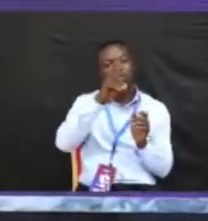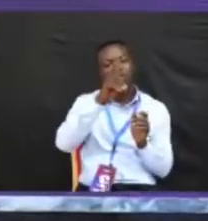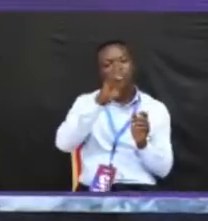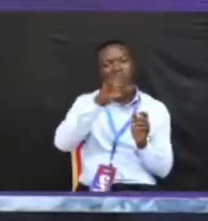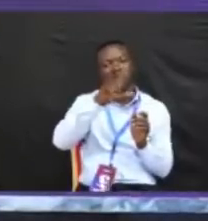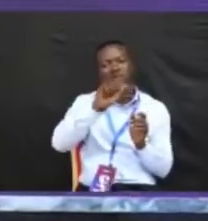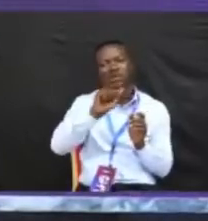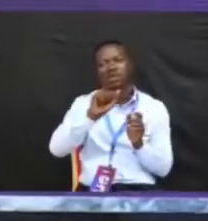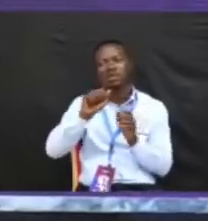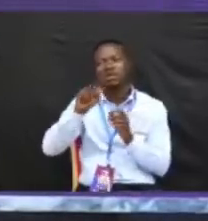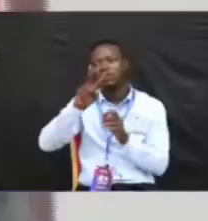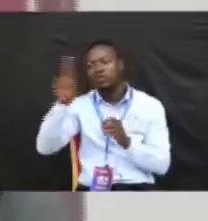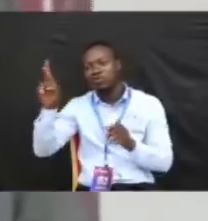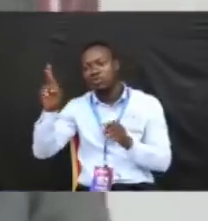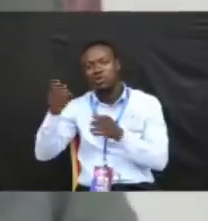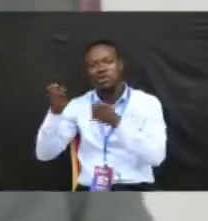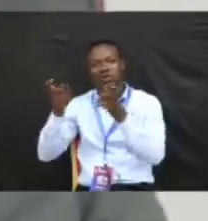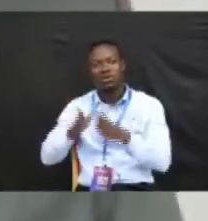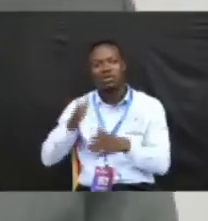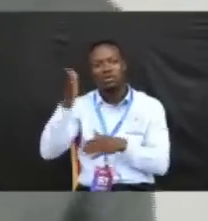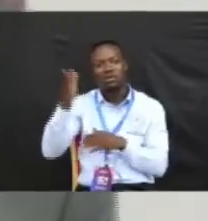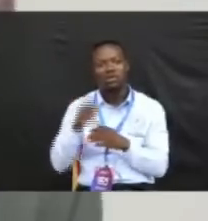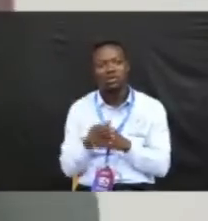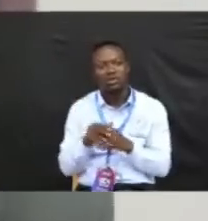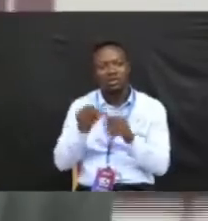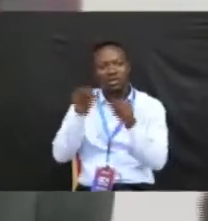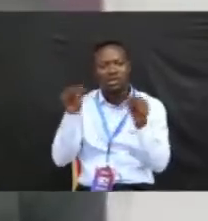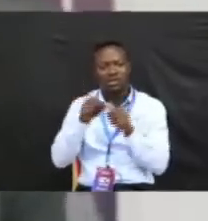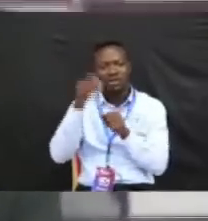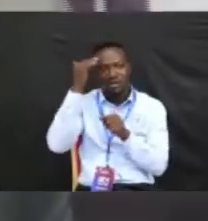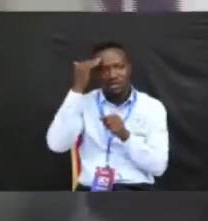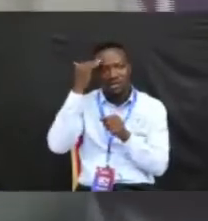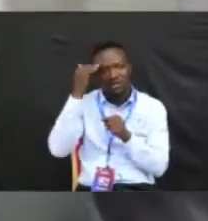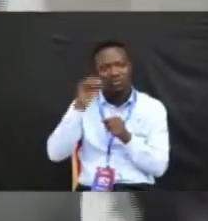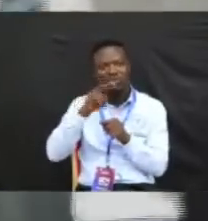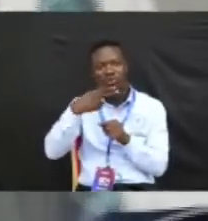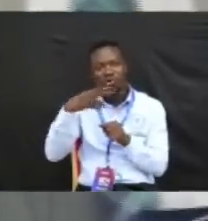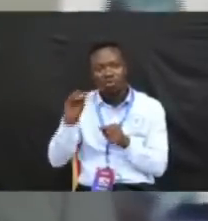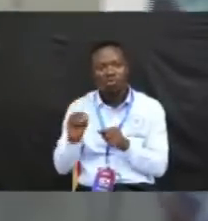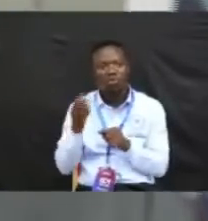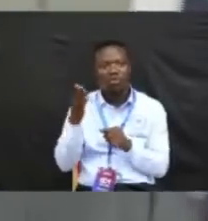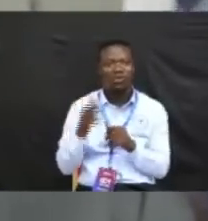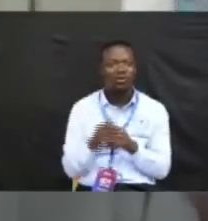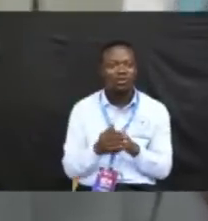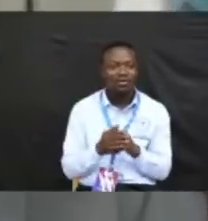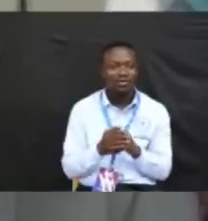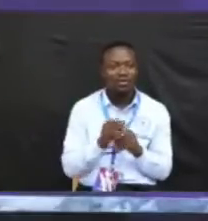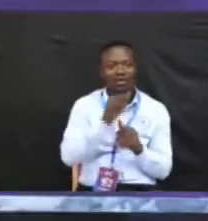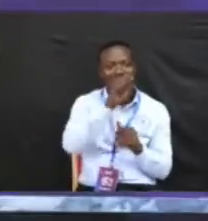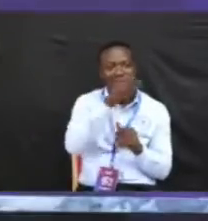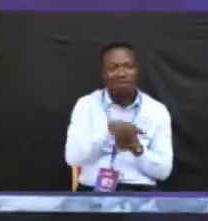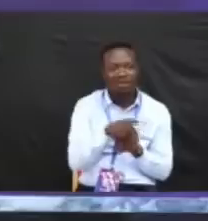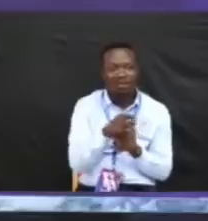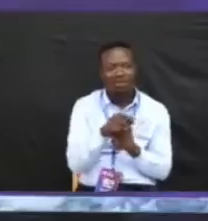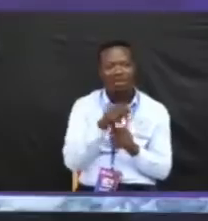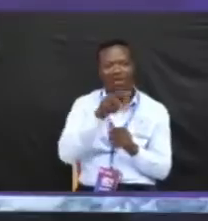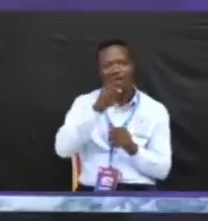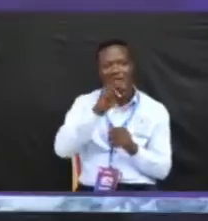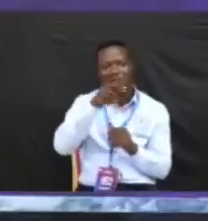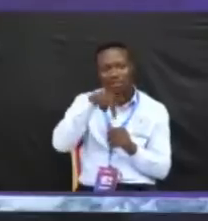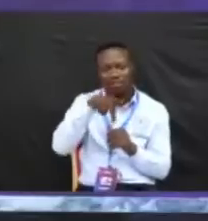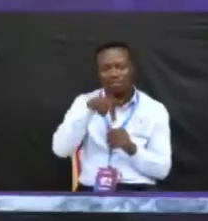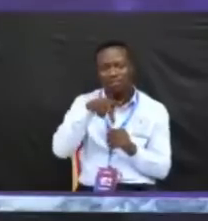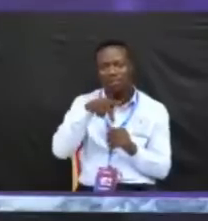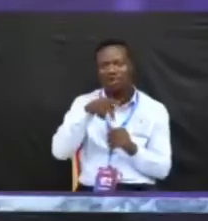and coordinator and area head for who? Apostle M